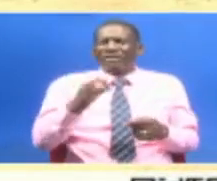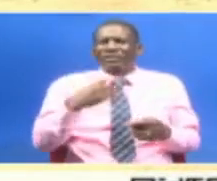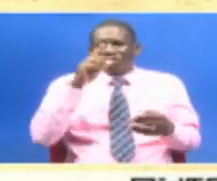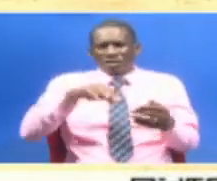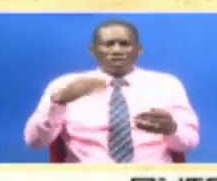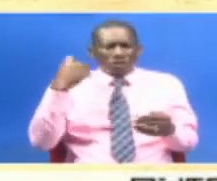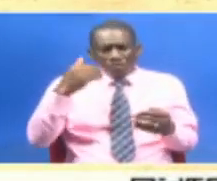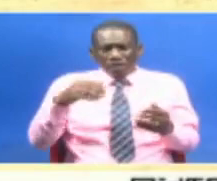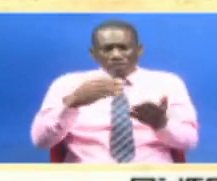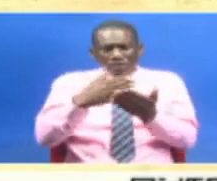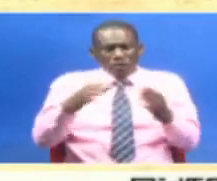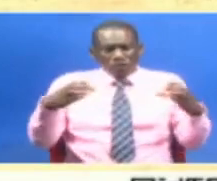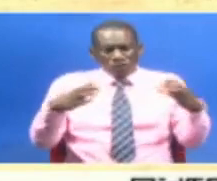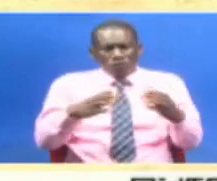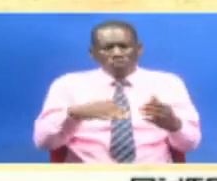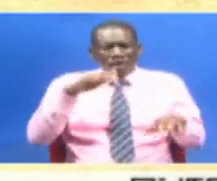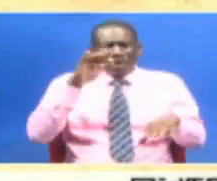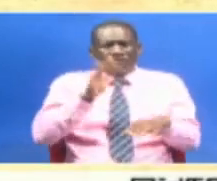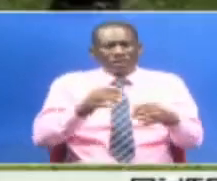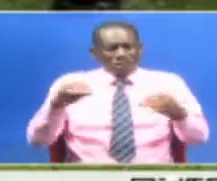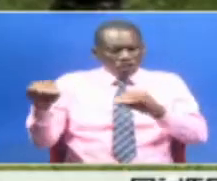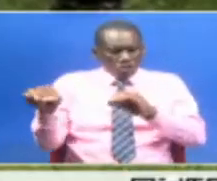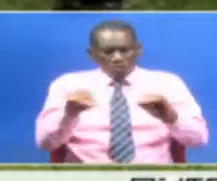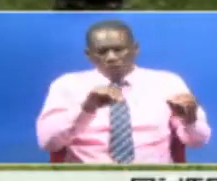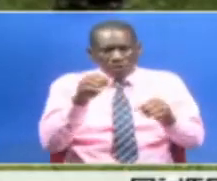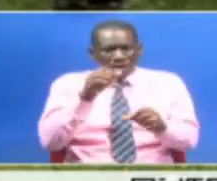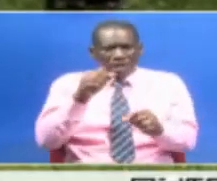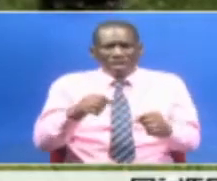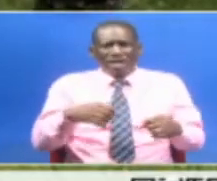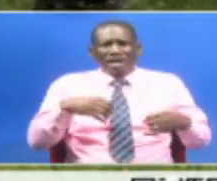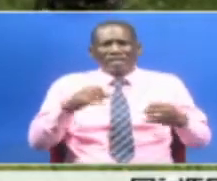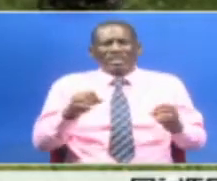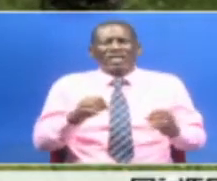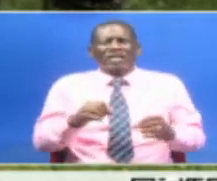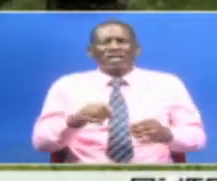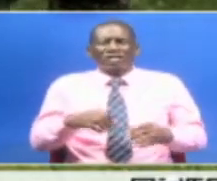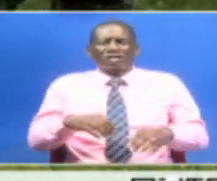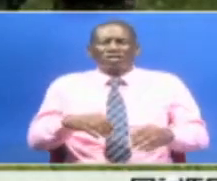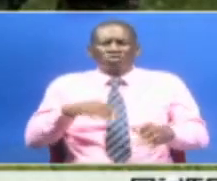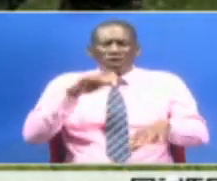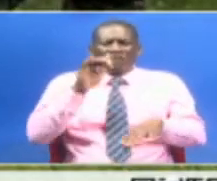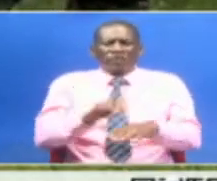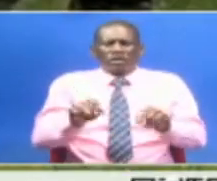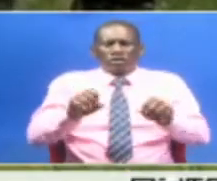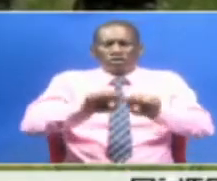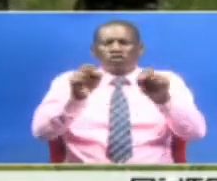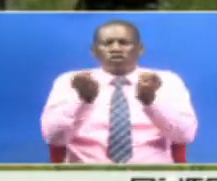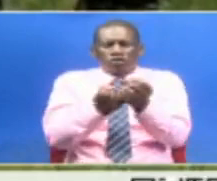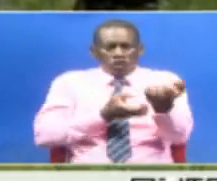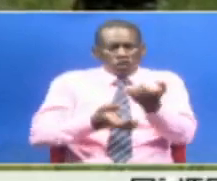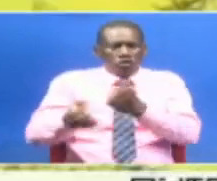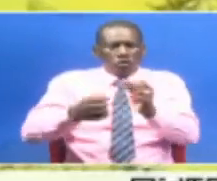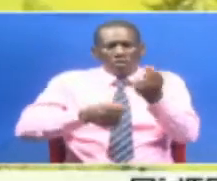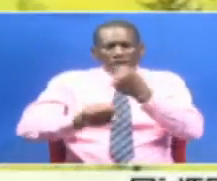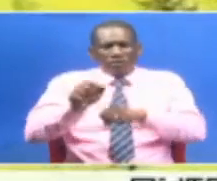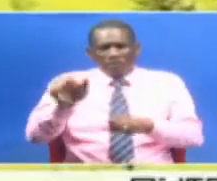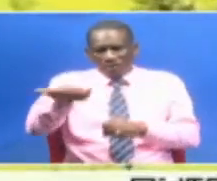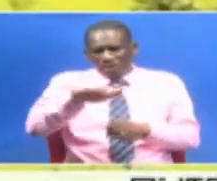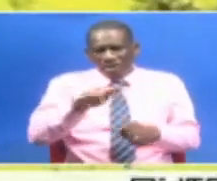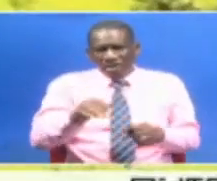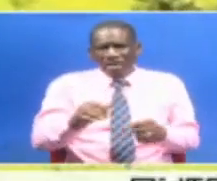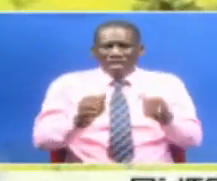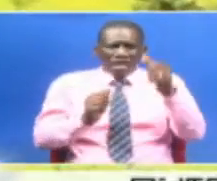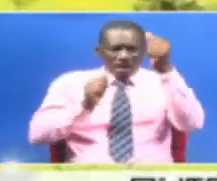group disrupting movement and carrying out a sabotage of socio-economic stability in the area. The military is now appealing to members of the